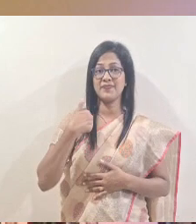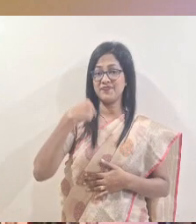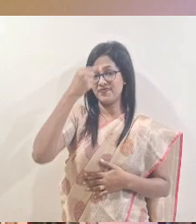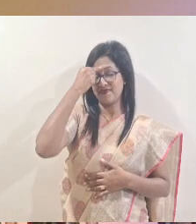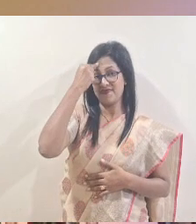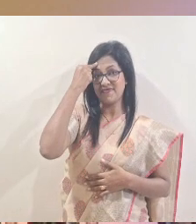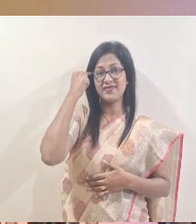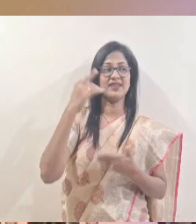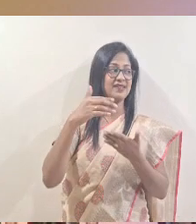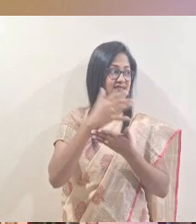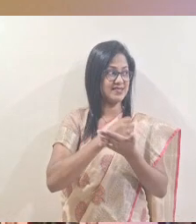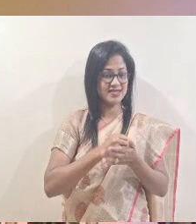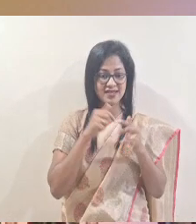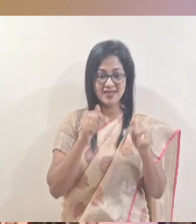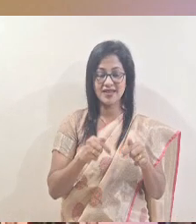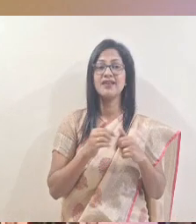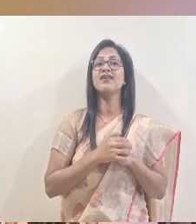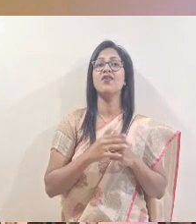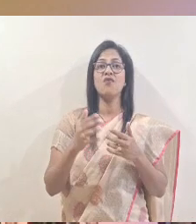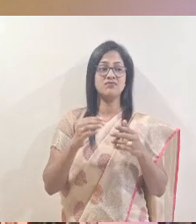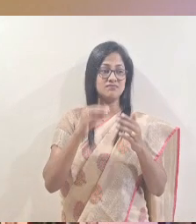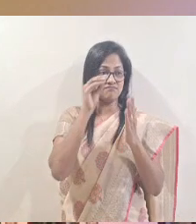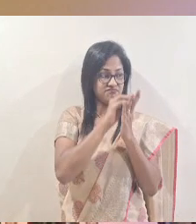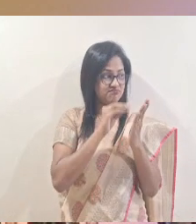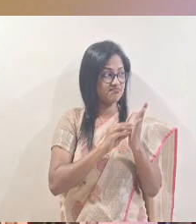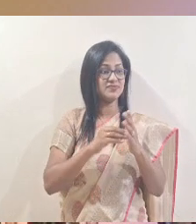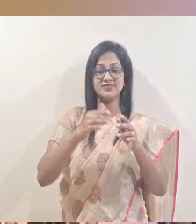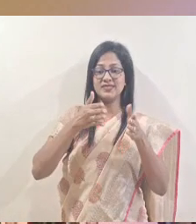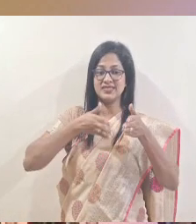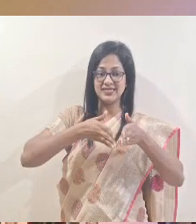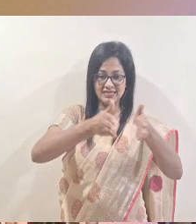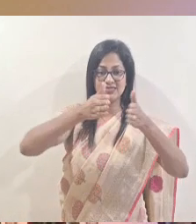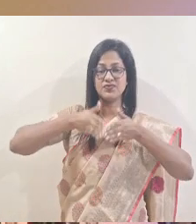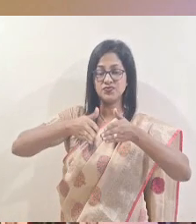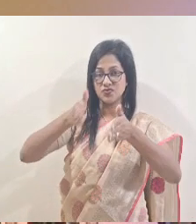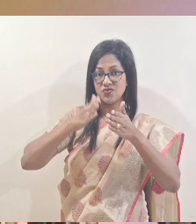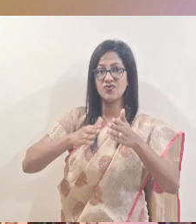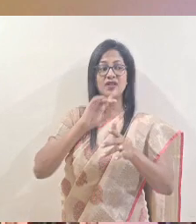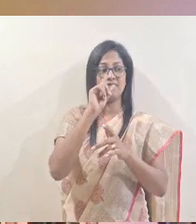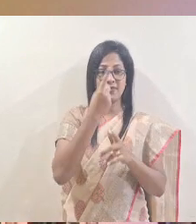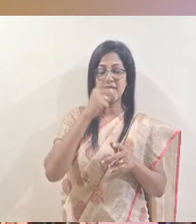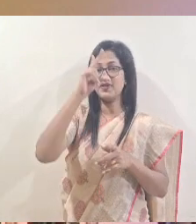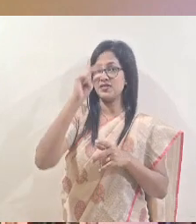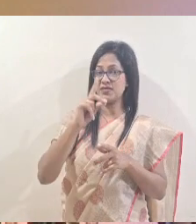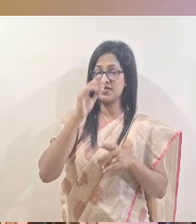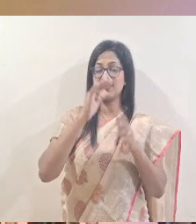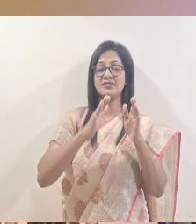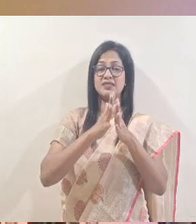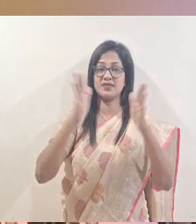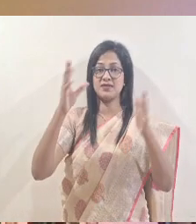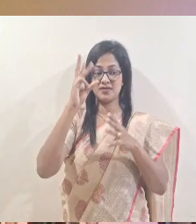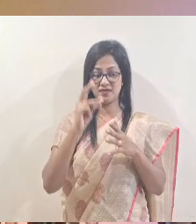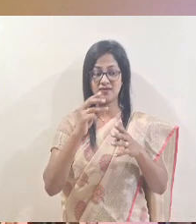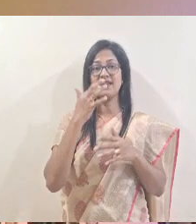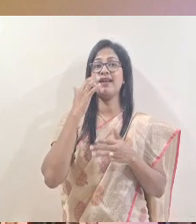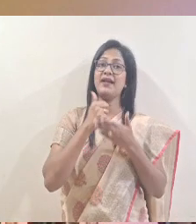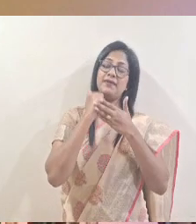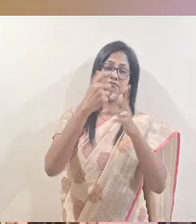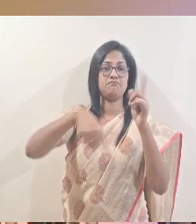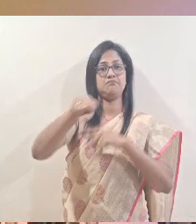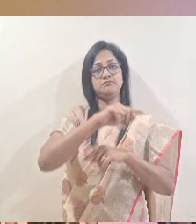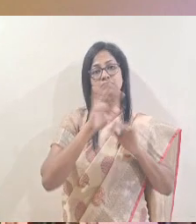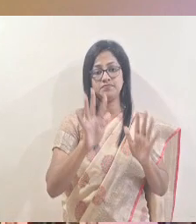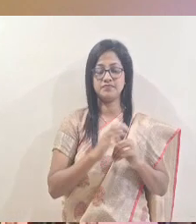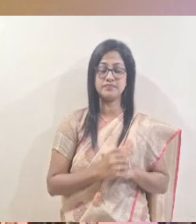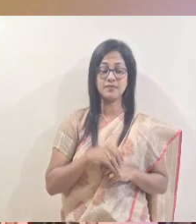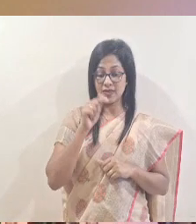this data, like after taking this data, we have taken the data of trunk roads, primary, secondary, tertiary, and residential roads, and have merged into them.